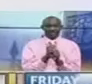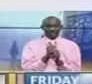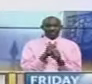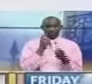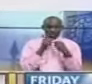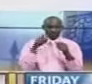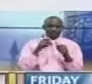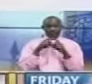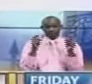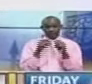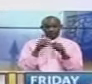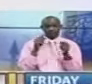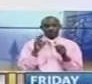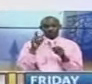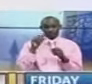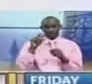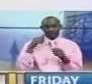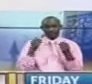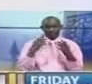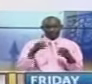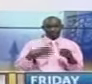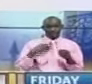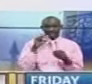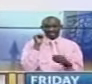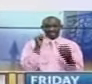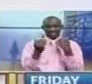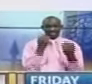talking about those words, especially on Twitter. There are a couple of people who've asked